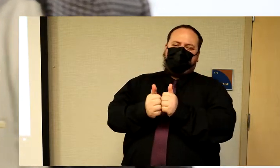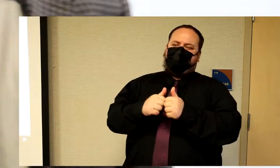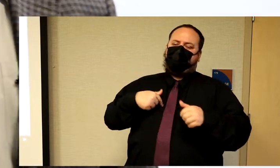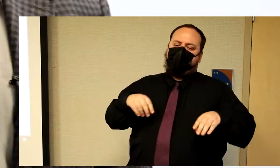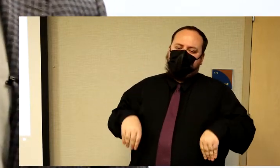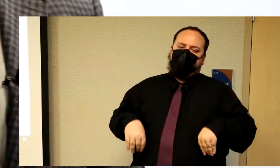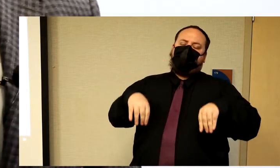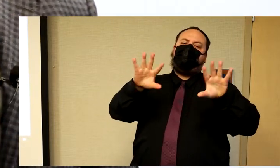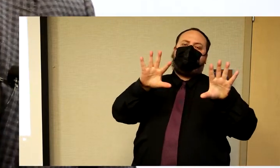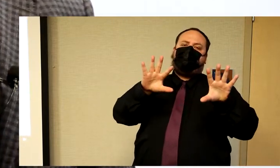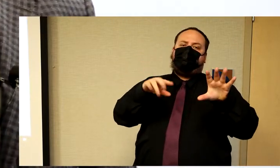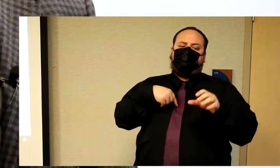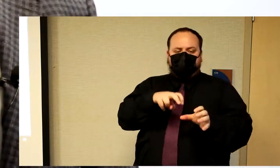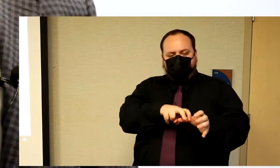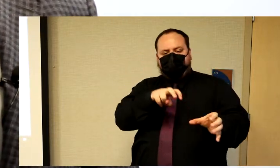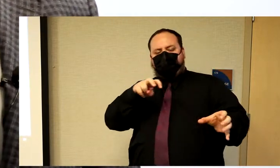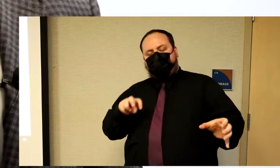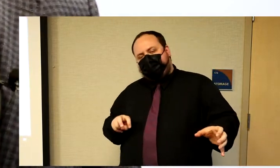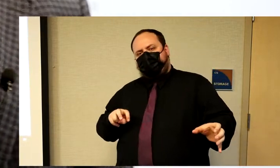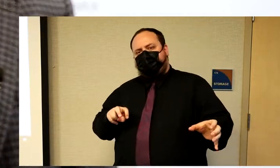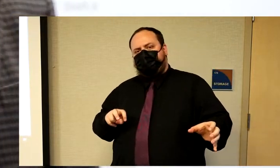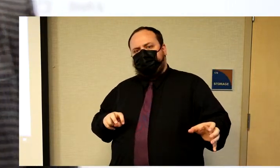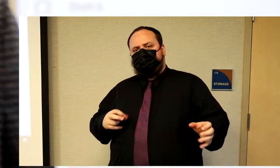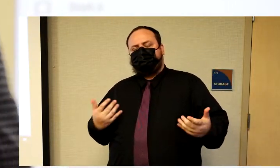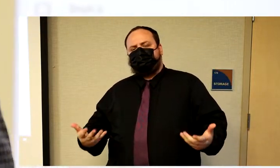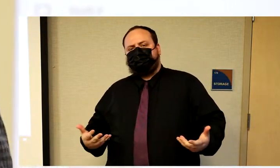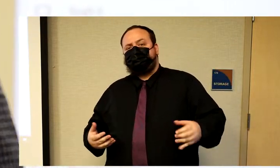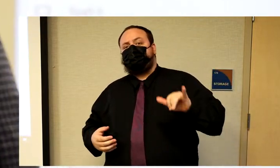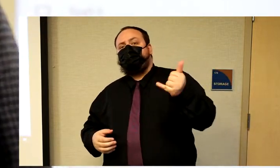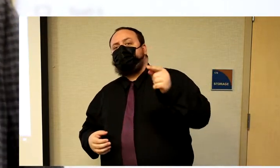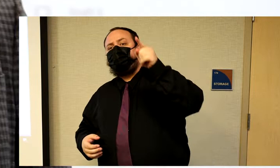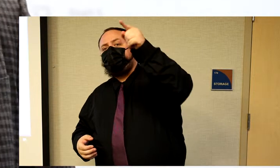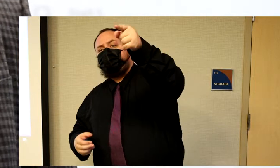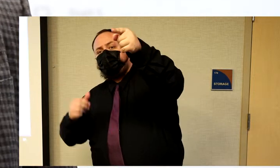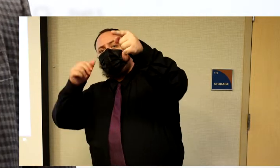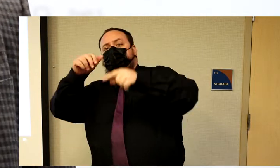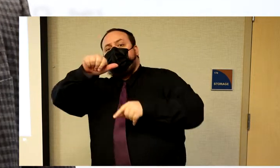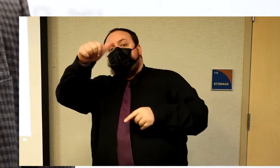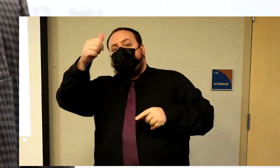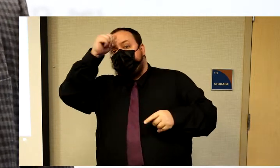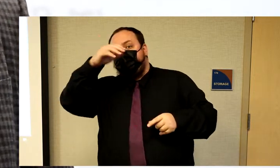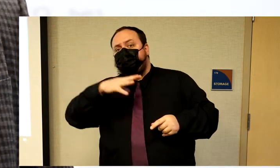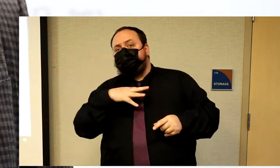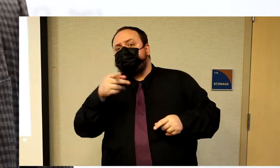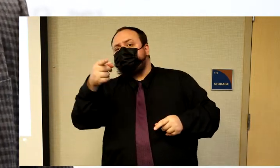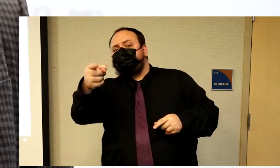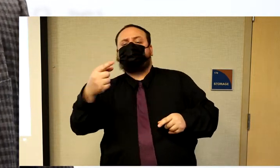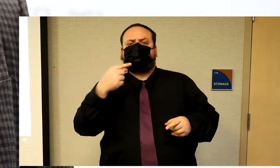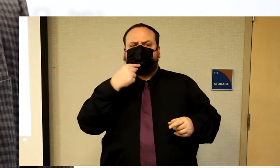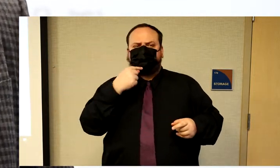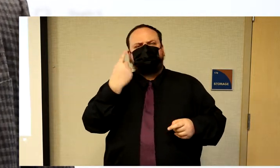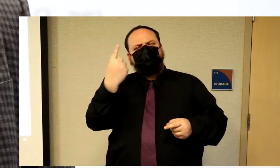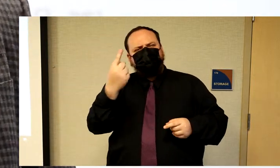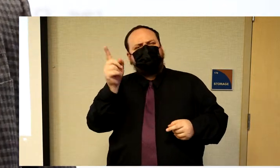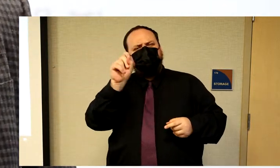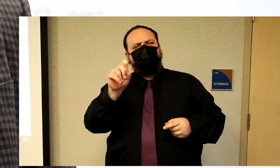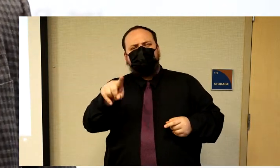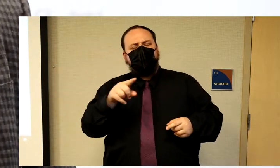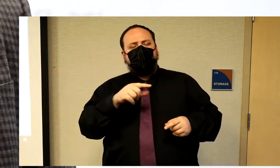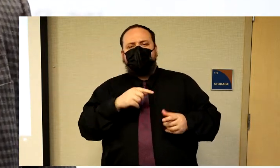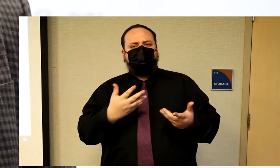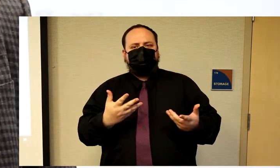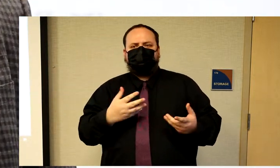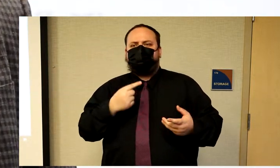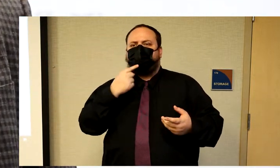So those. I thought the one unanswered question, because I think we understood even from Eddie, is that, let's say Mike and